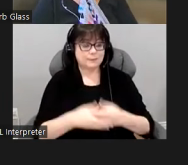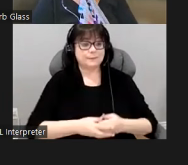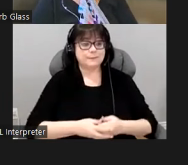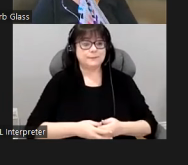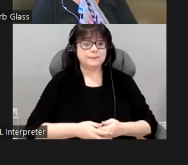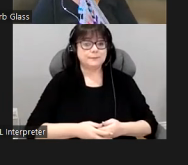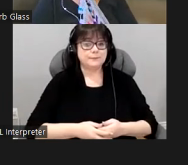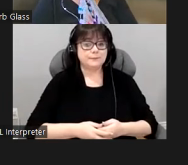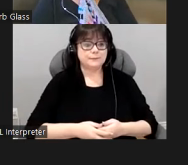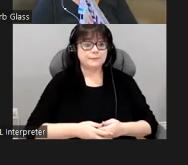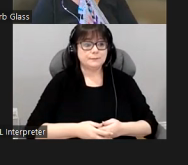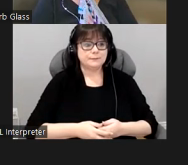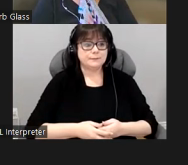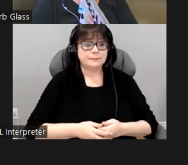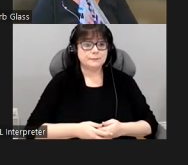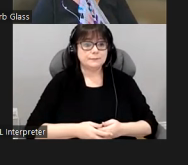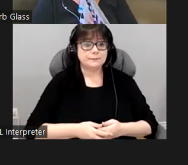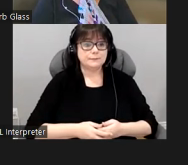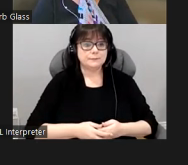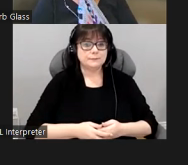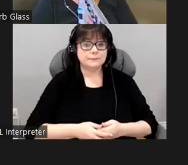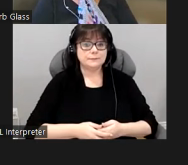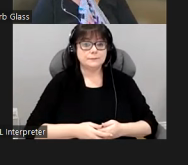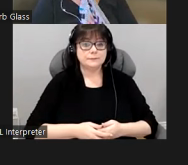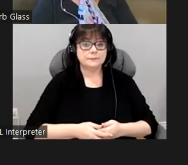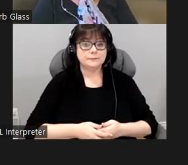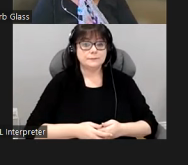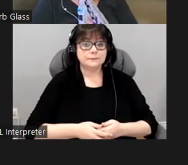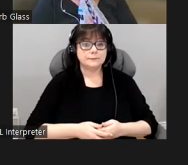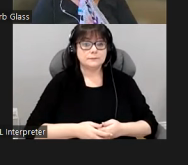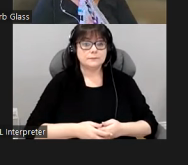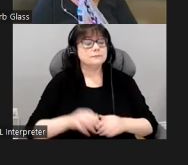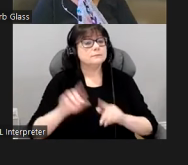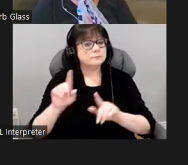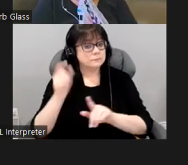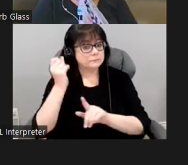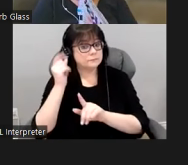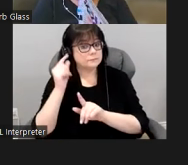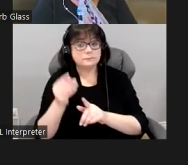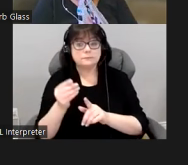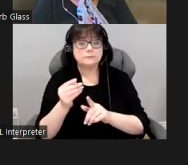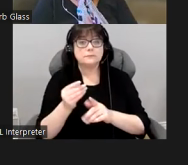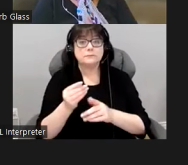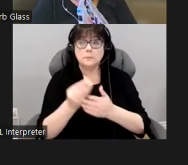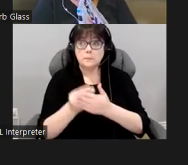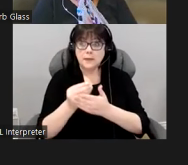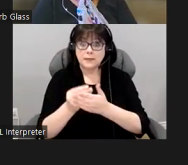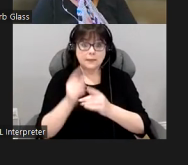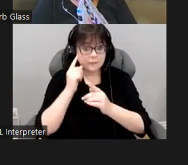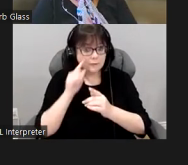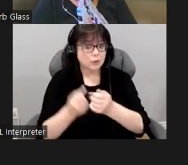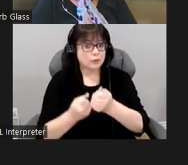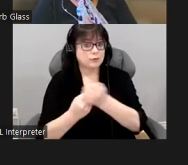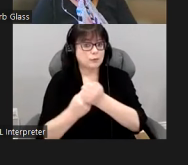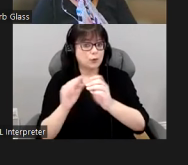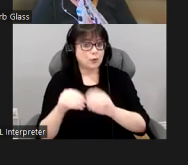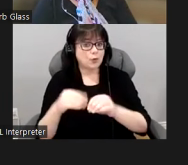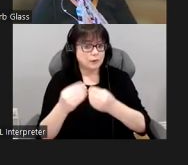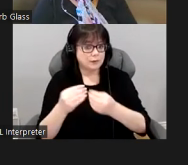And the phase 1 funding, which did not go to service providers, it went to the support organizations and literacy networks,